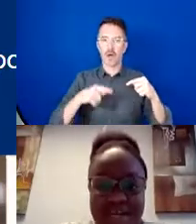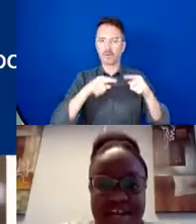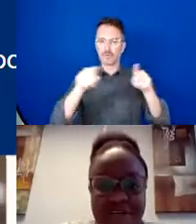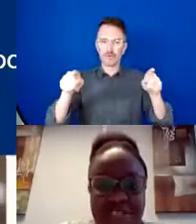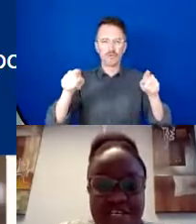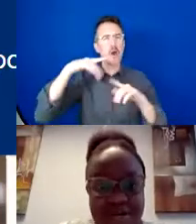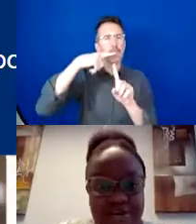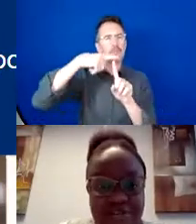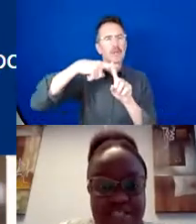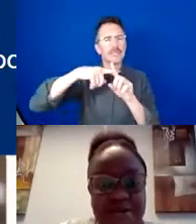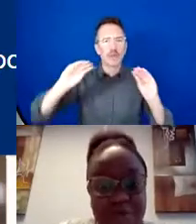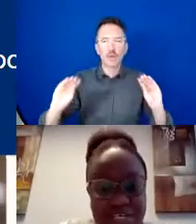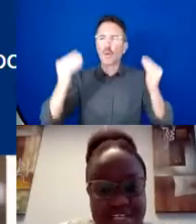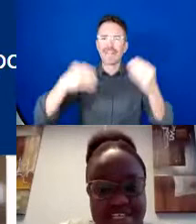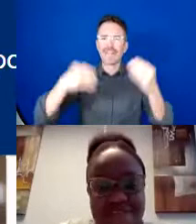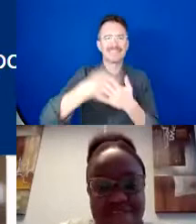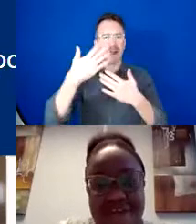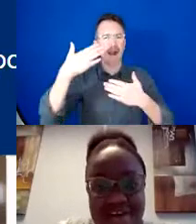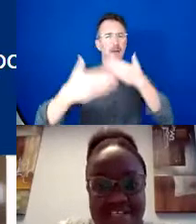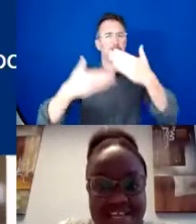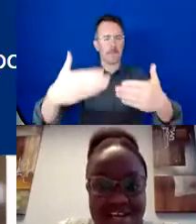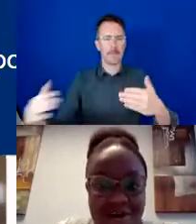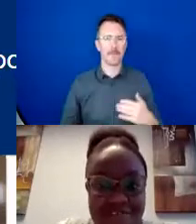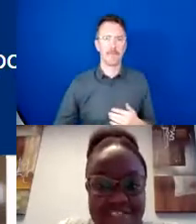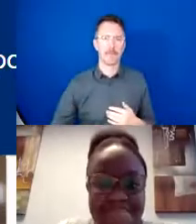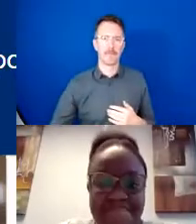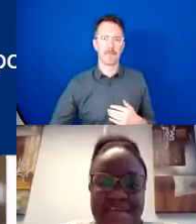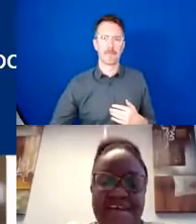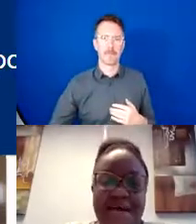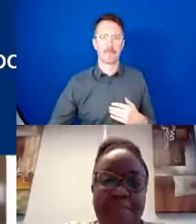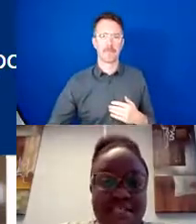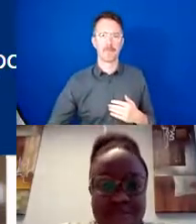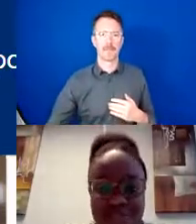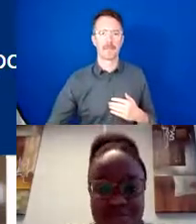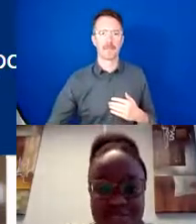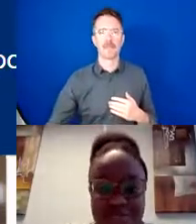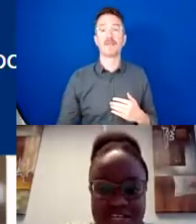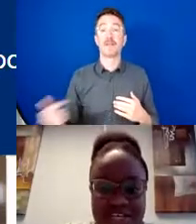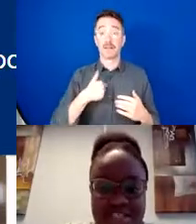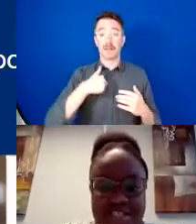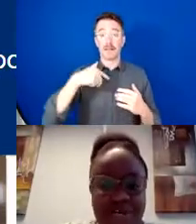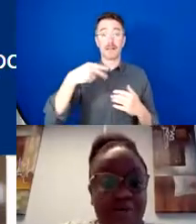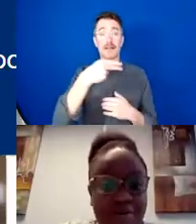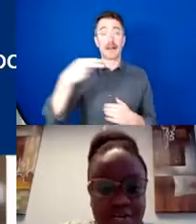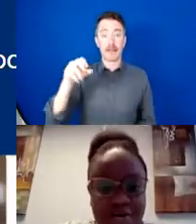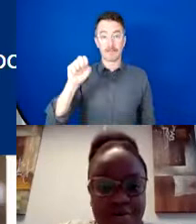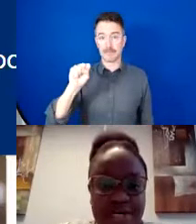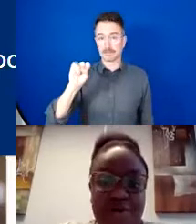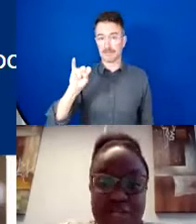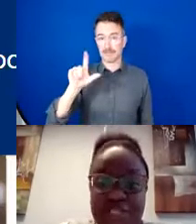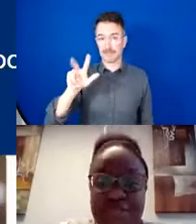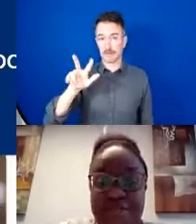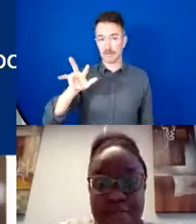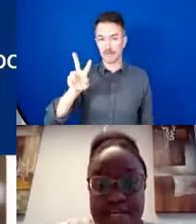Kananu, and I function as a Youth Excel project lead from the IREX Kenya office. Presenting with me today is Diego Manrique, who is